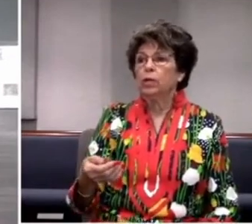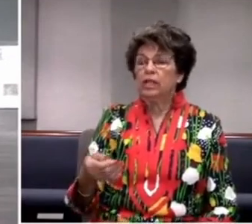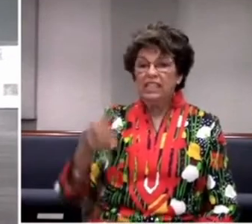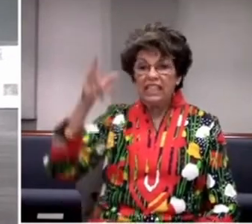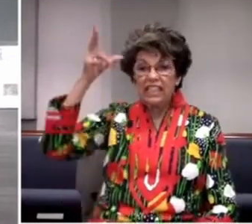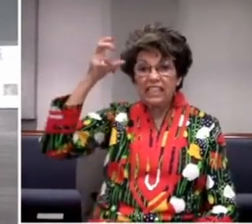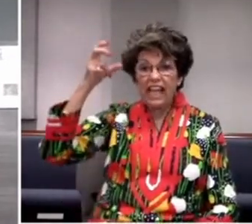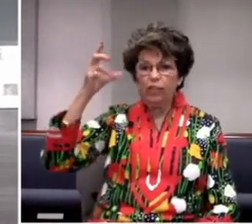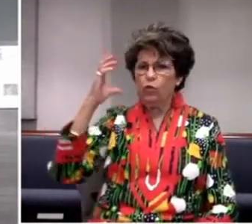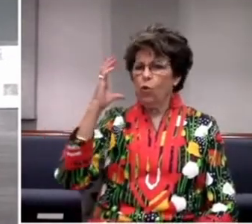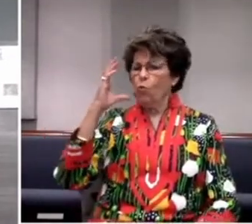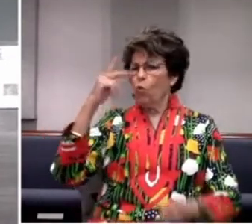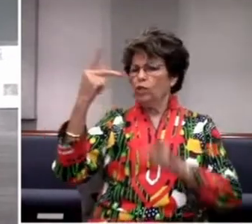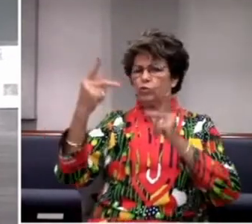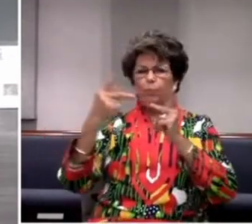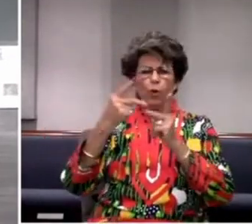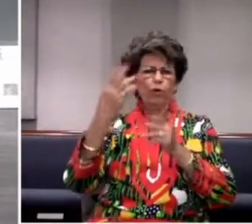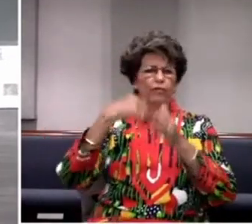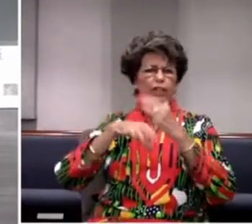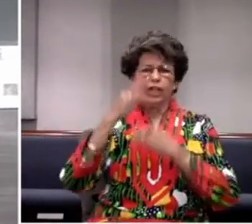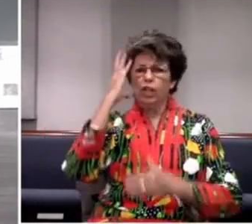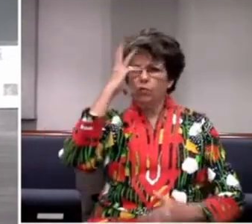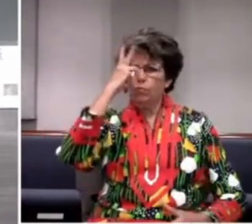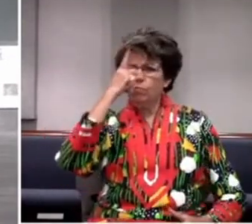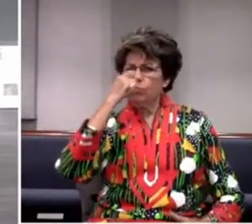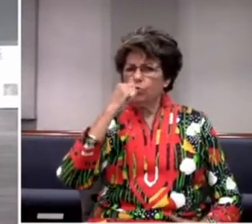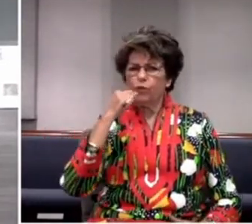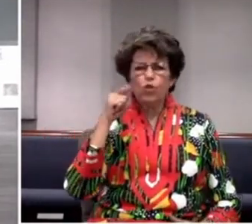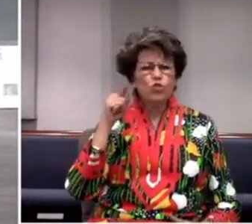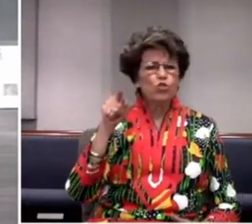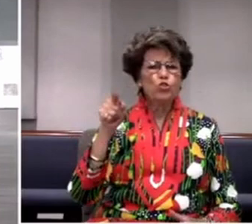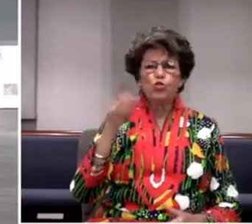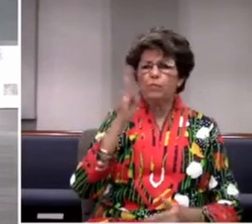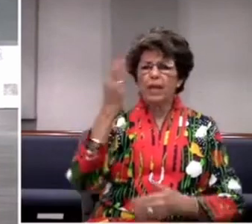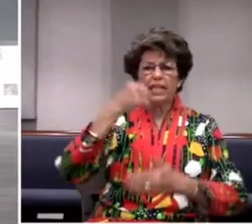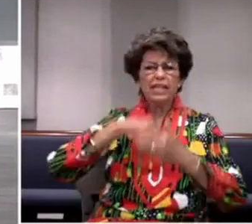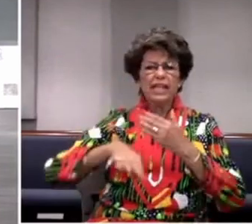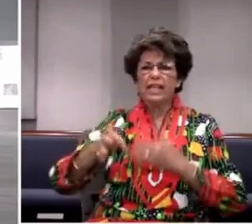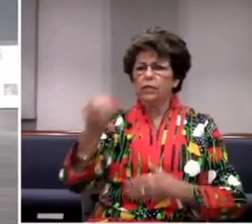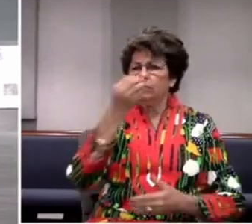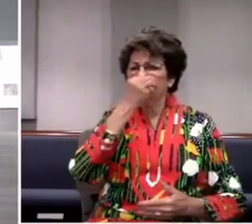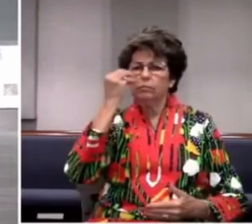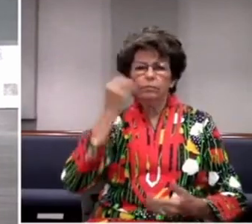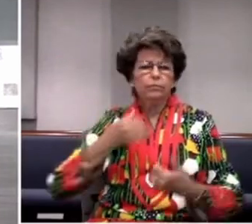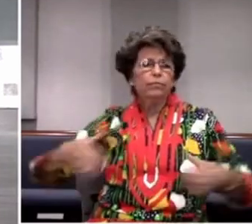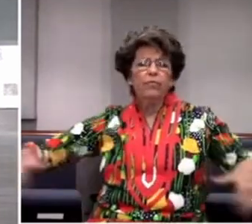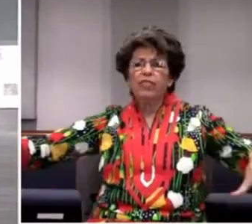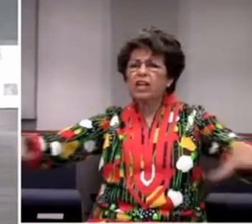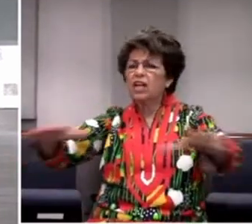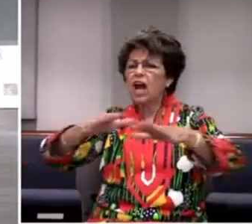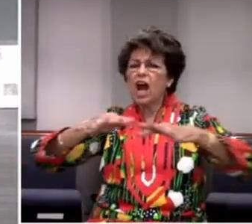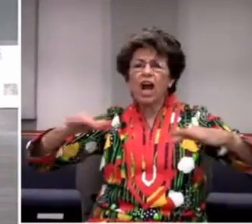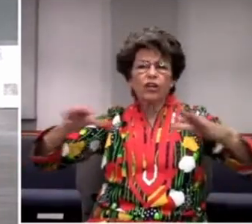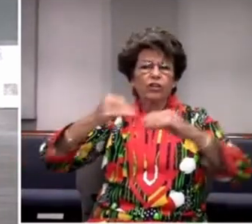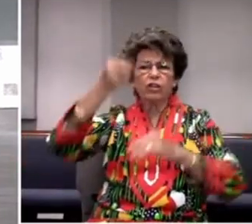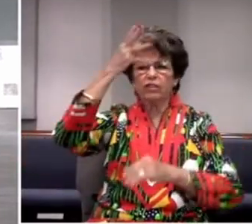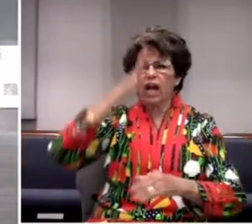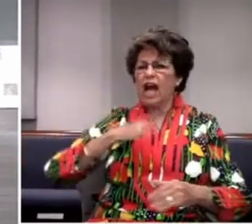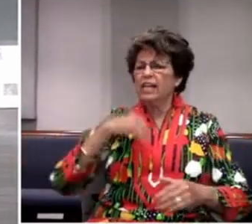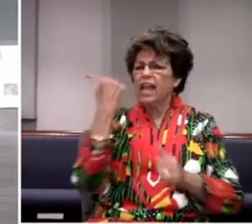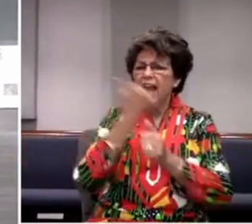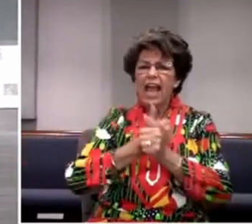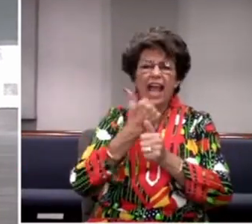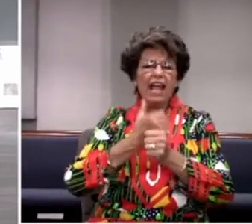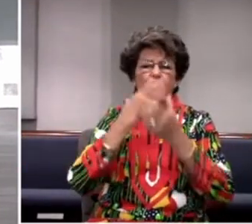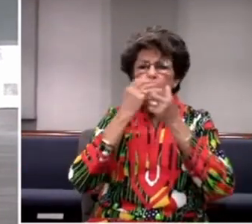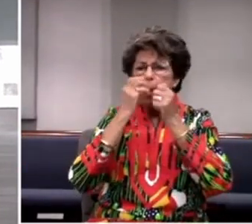Thou hast been in Eden, the garden of God. Every precious stone was thy covering. The sardis, the